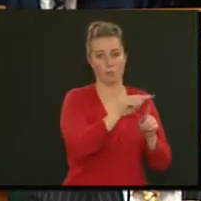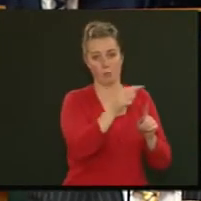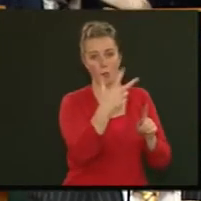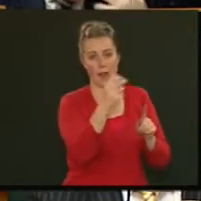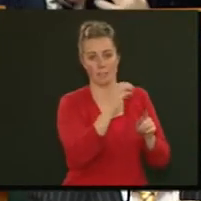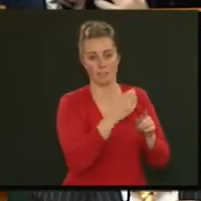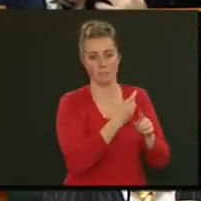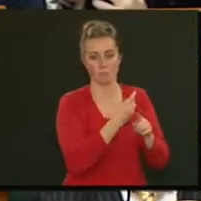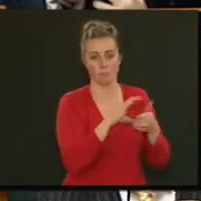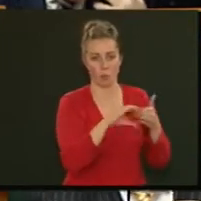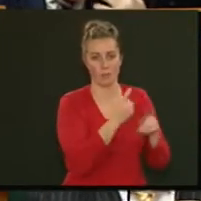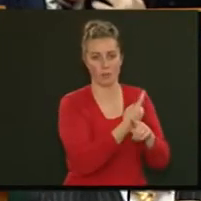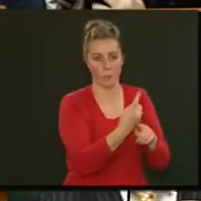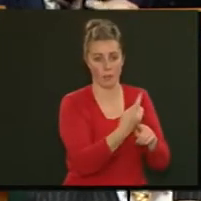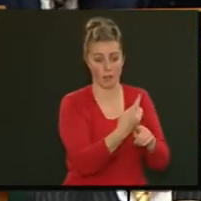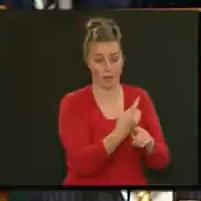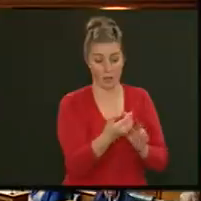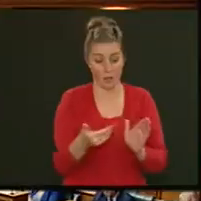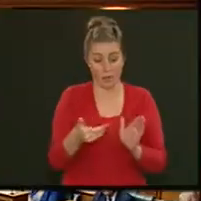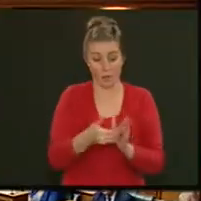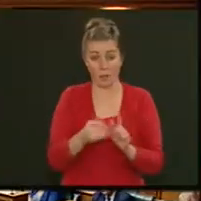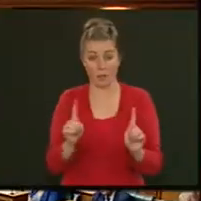week. In addition,